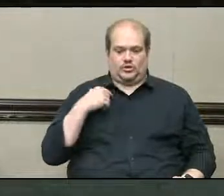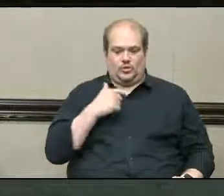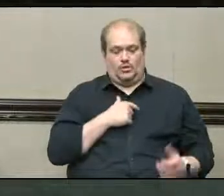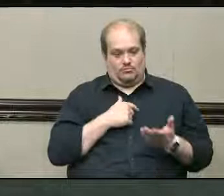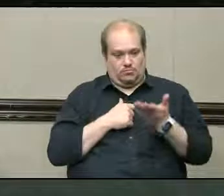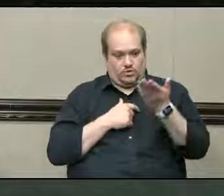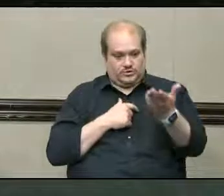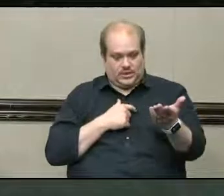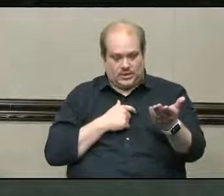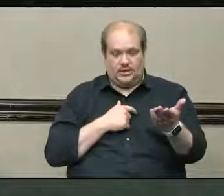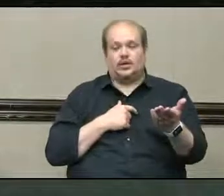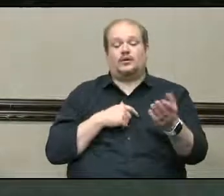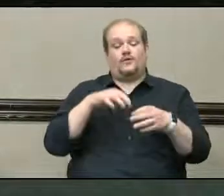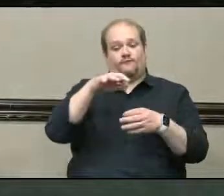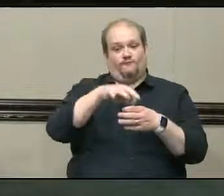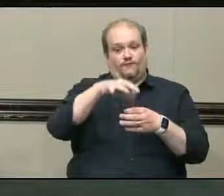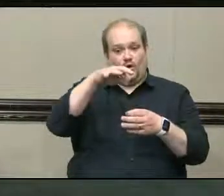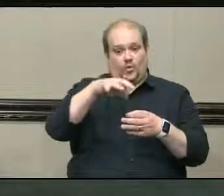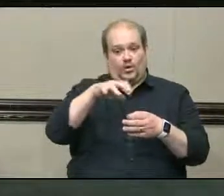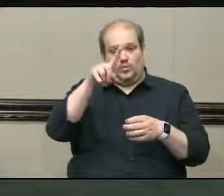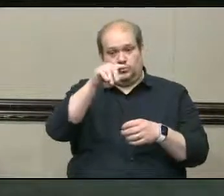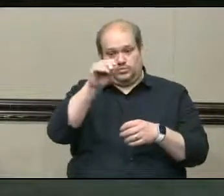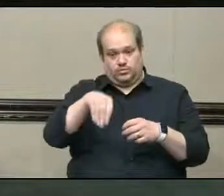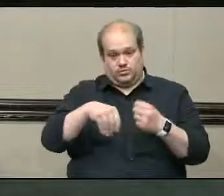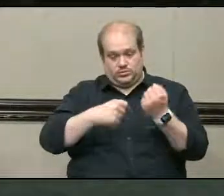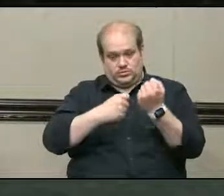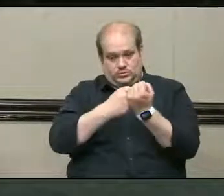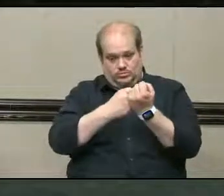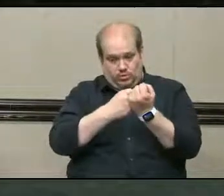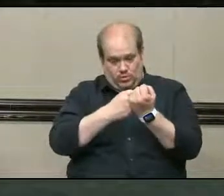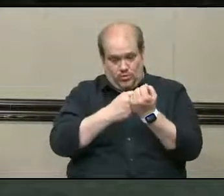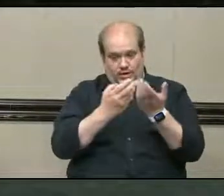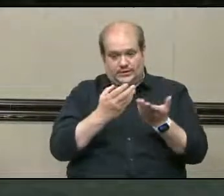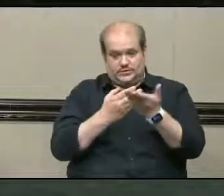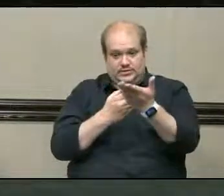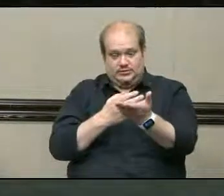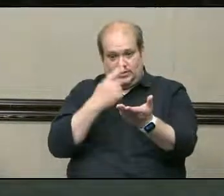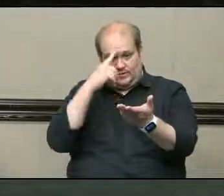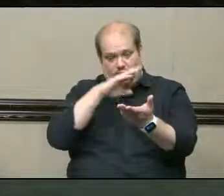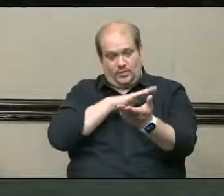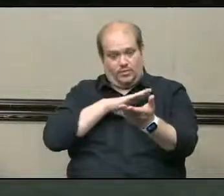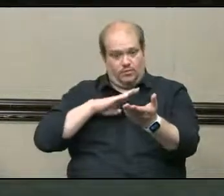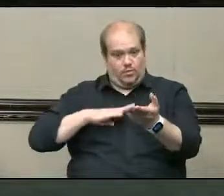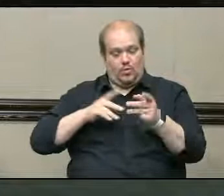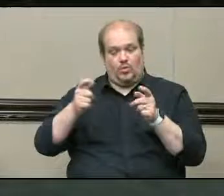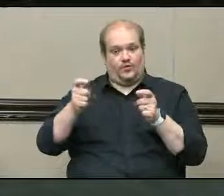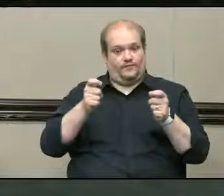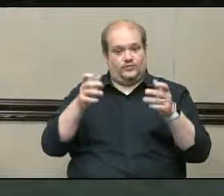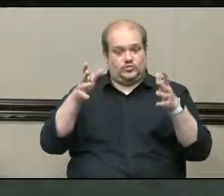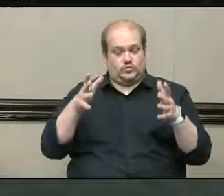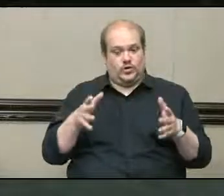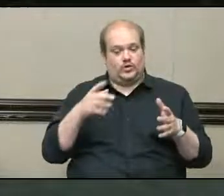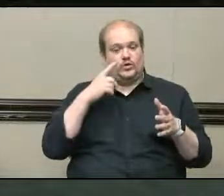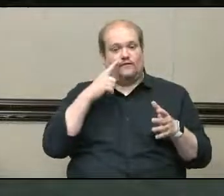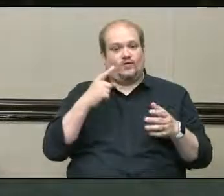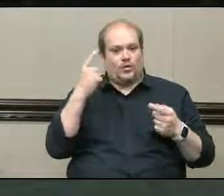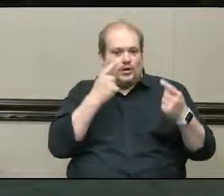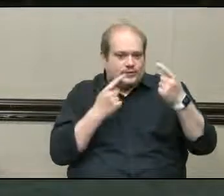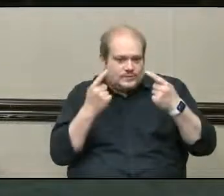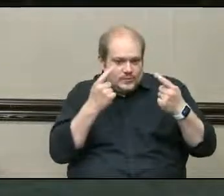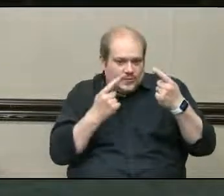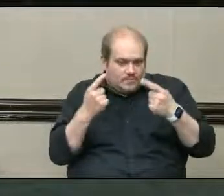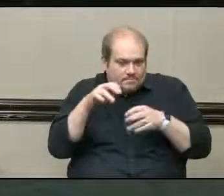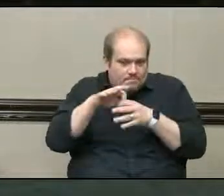Commission, and it was voted unanimously to support and submit to the Board of Directors for